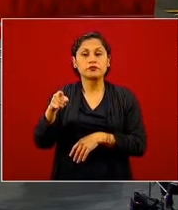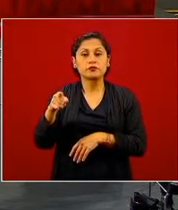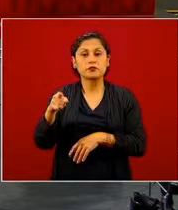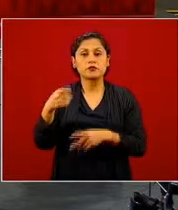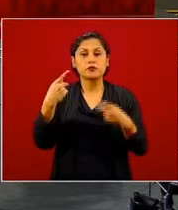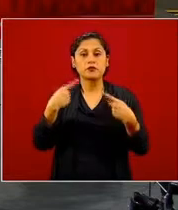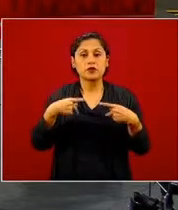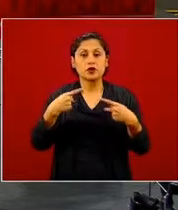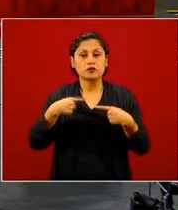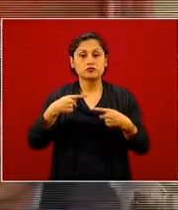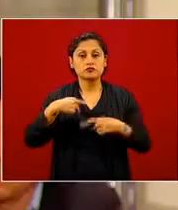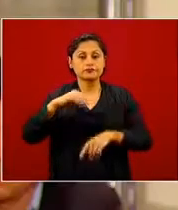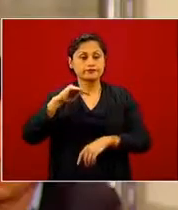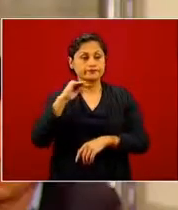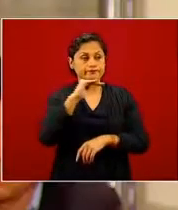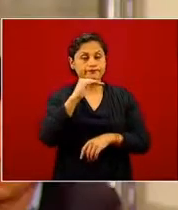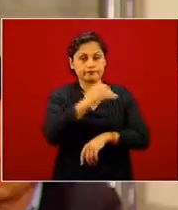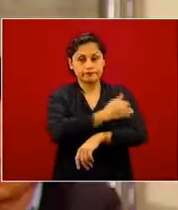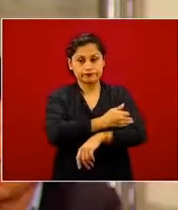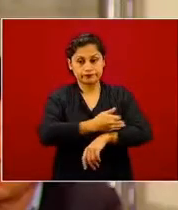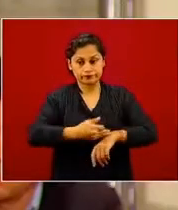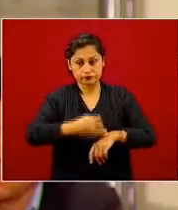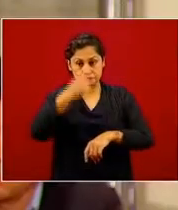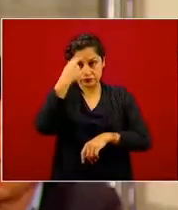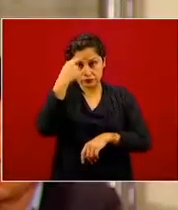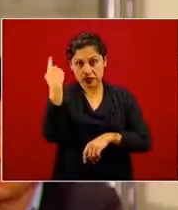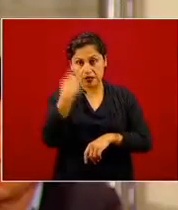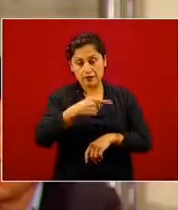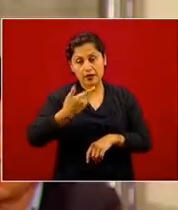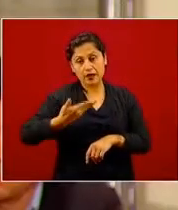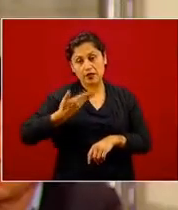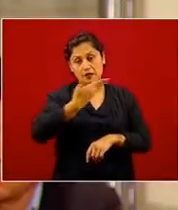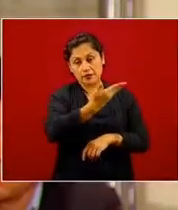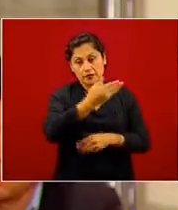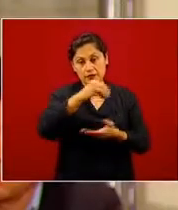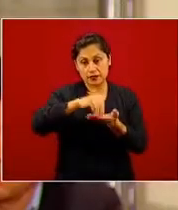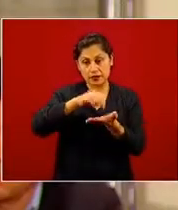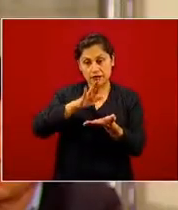they talked to the family of this person, they asked them,